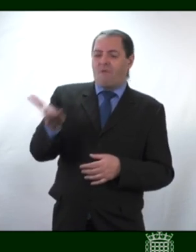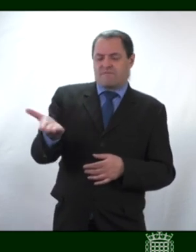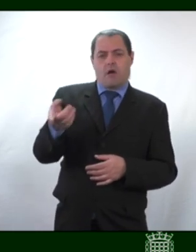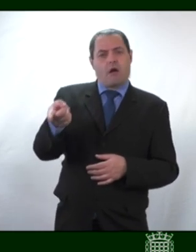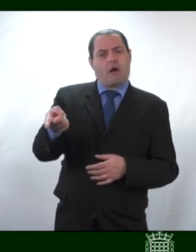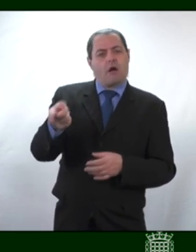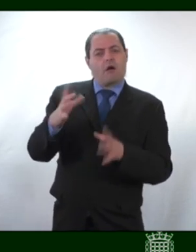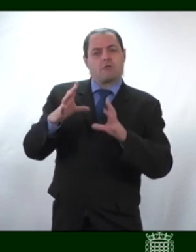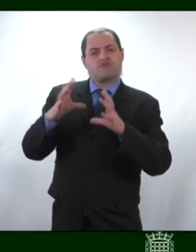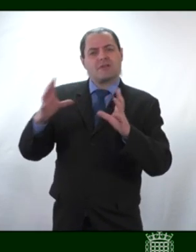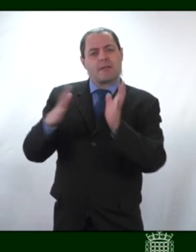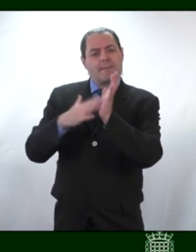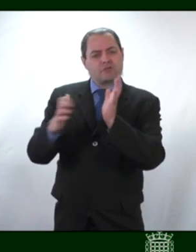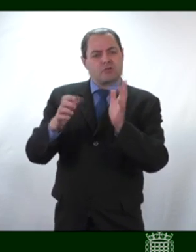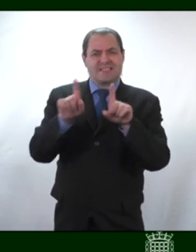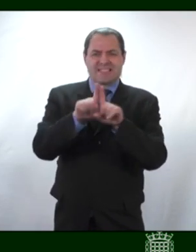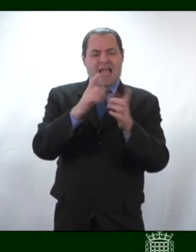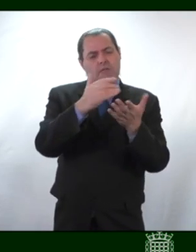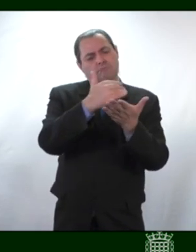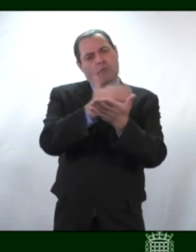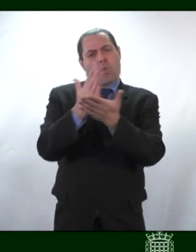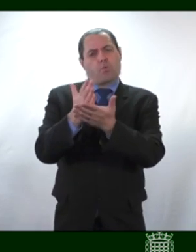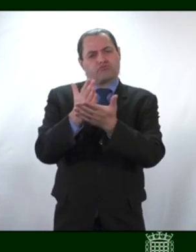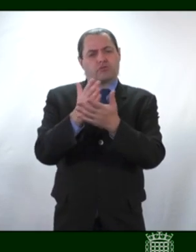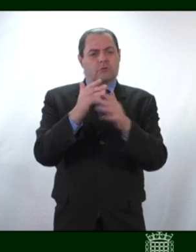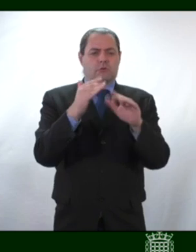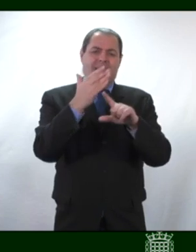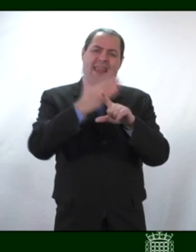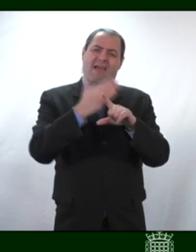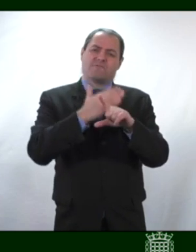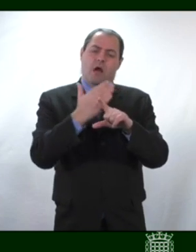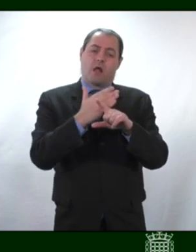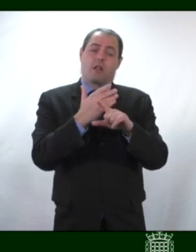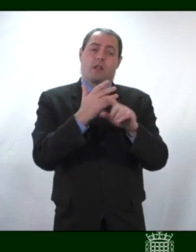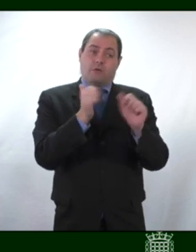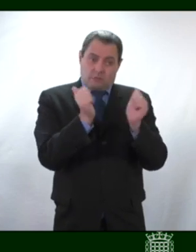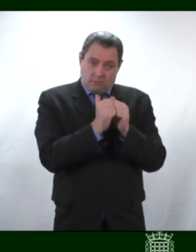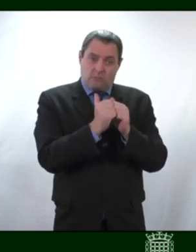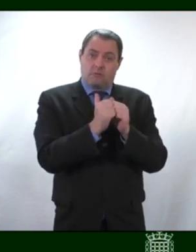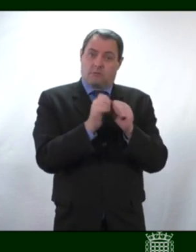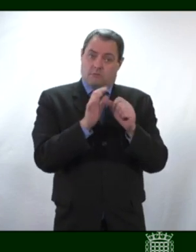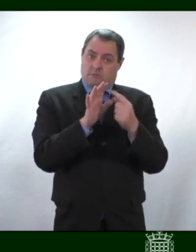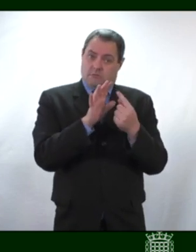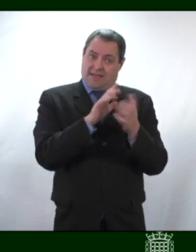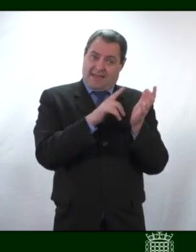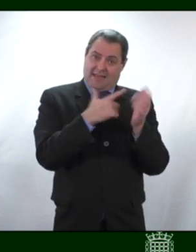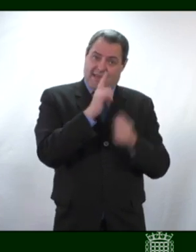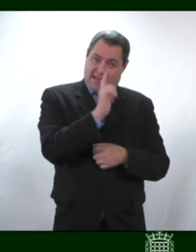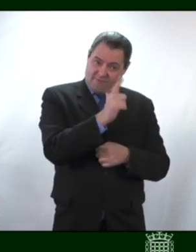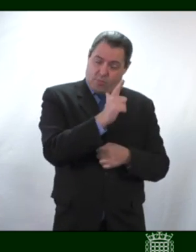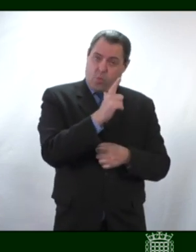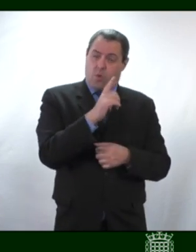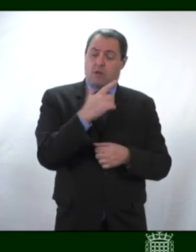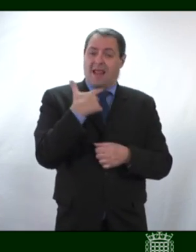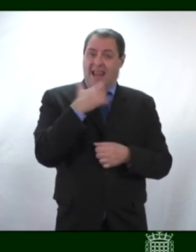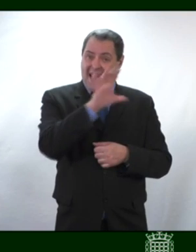Manchester was proportionate to the support that we've already given to and agreed with the local leadership in Liverpool and in